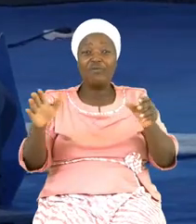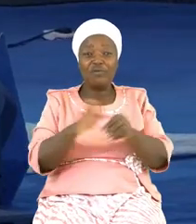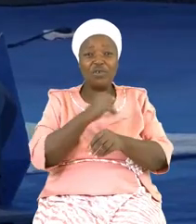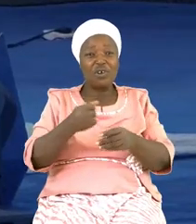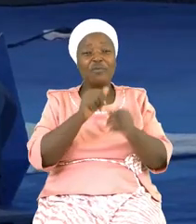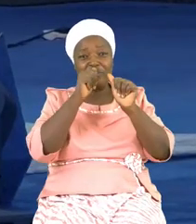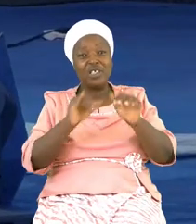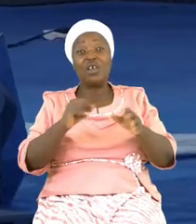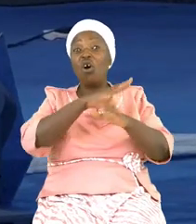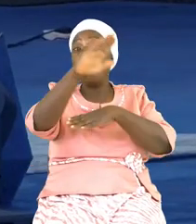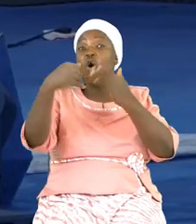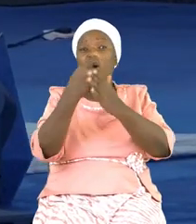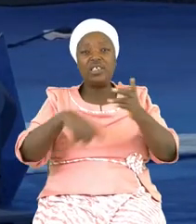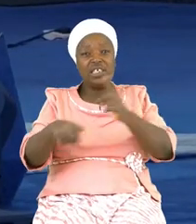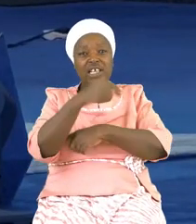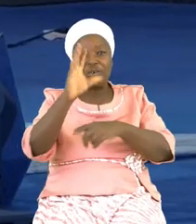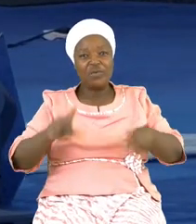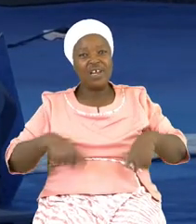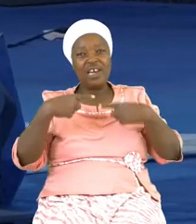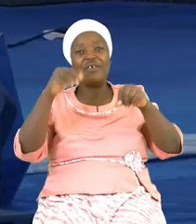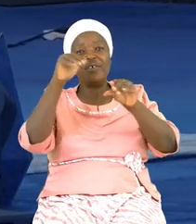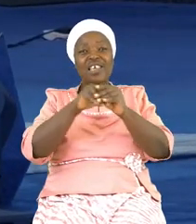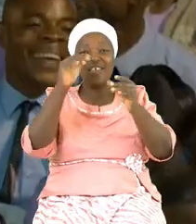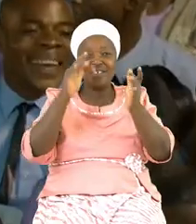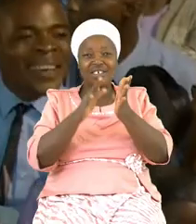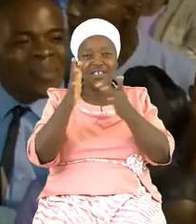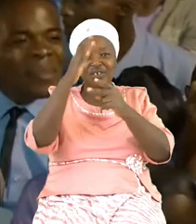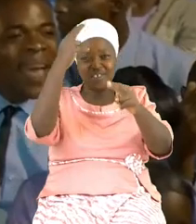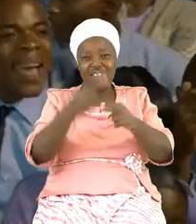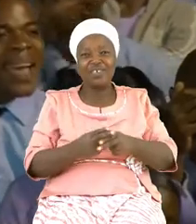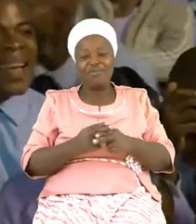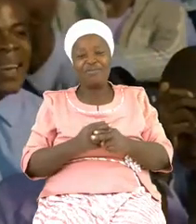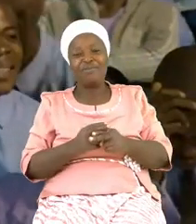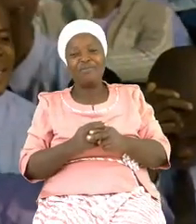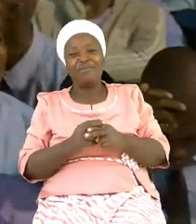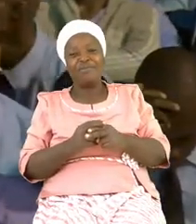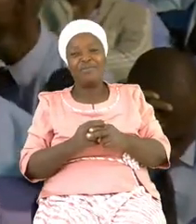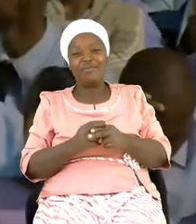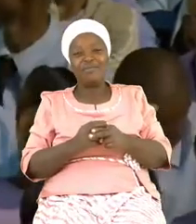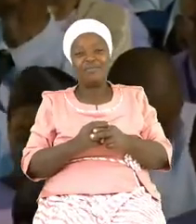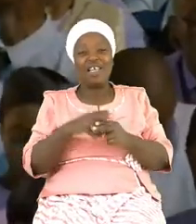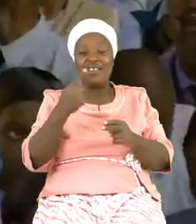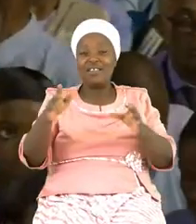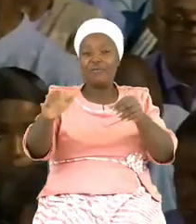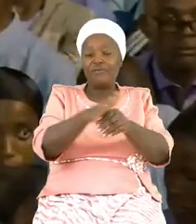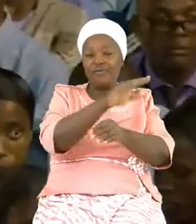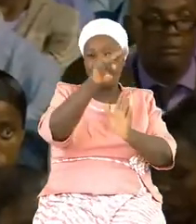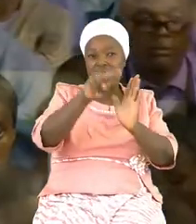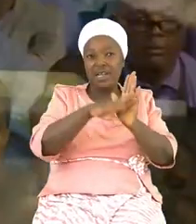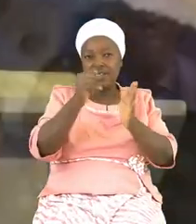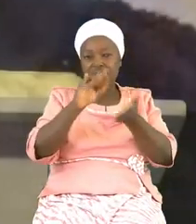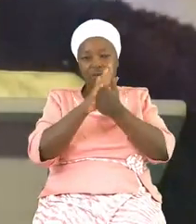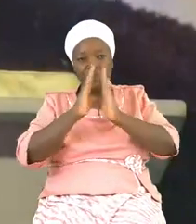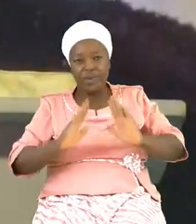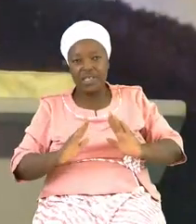the days of your life in Jesus' name. The fullness of peace